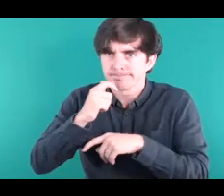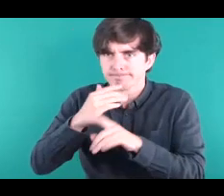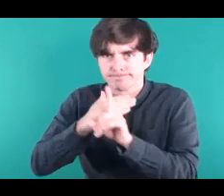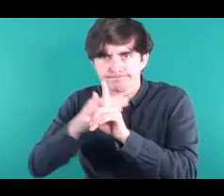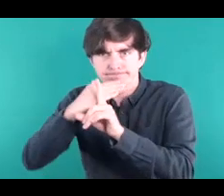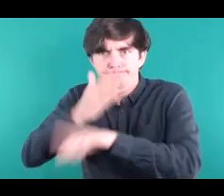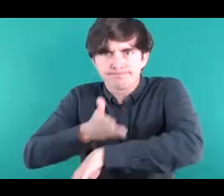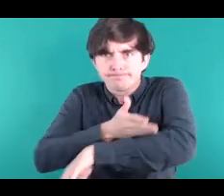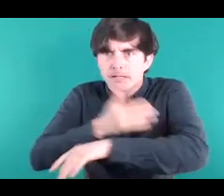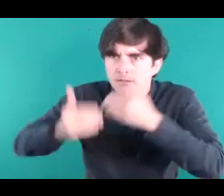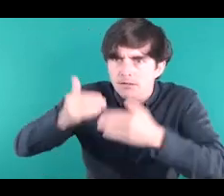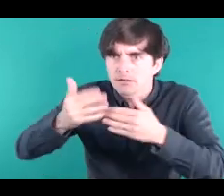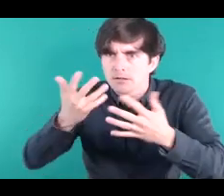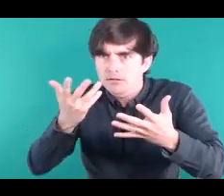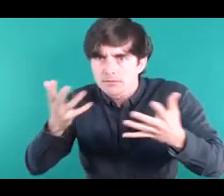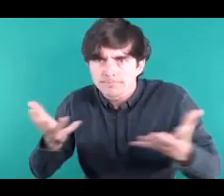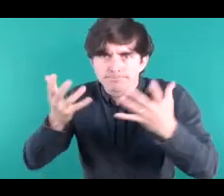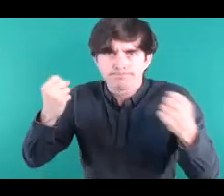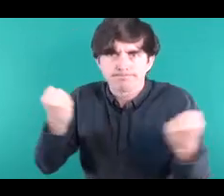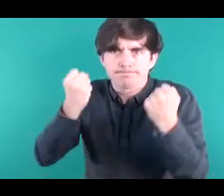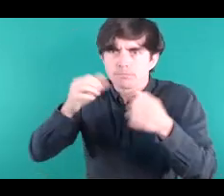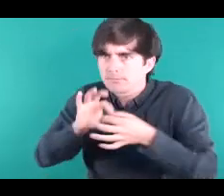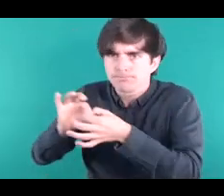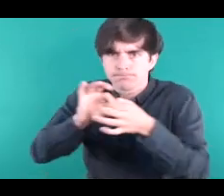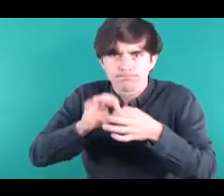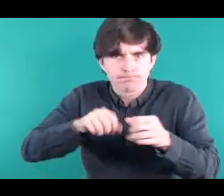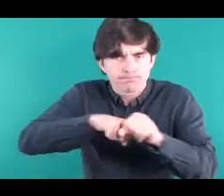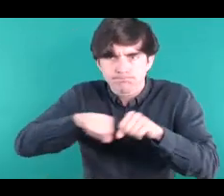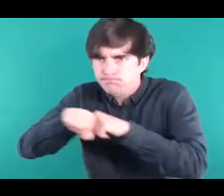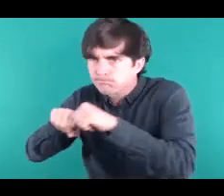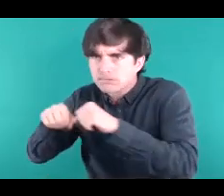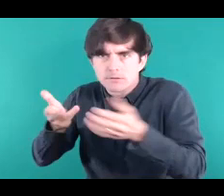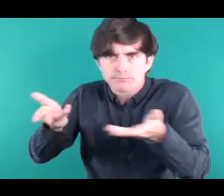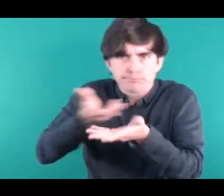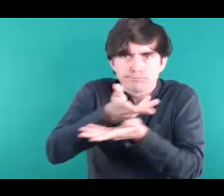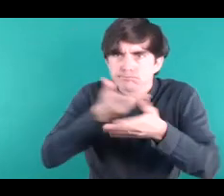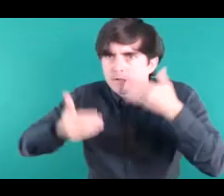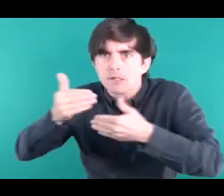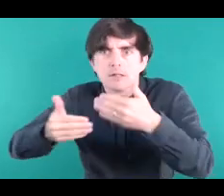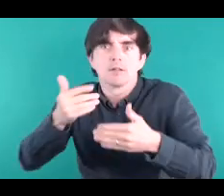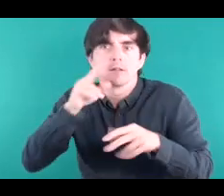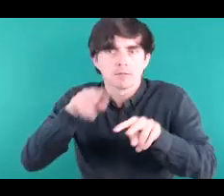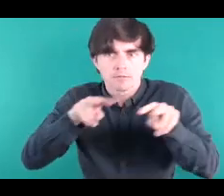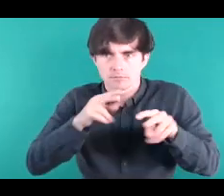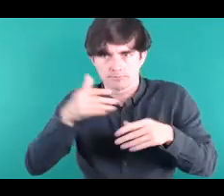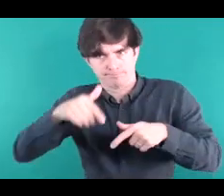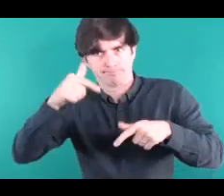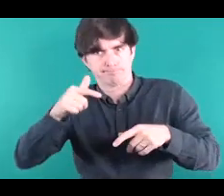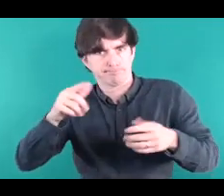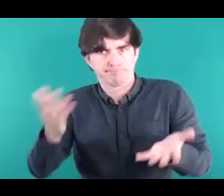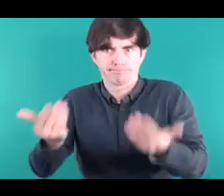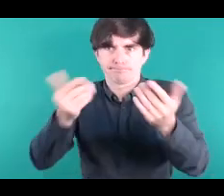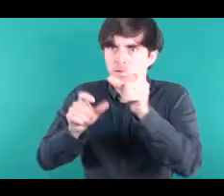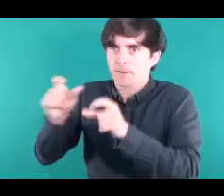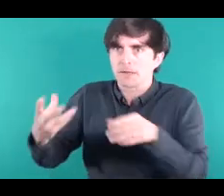population. Over those 195, 75 have made specific mention to persons with